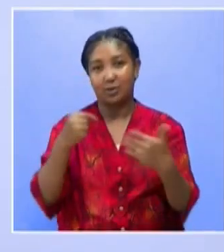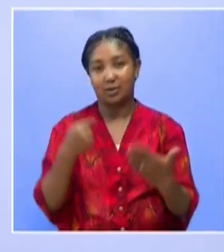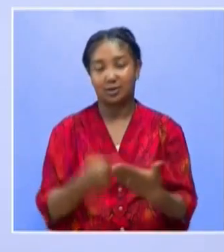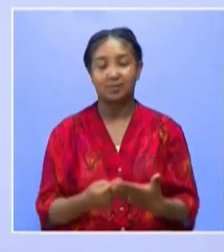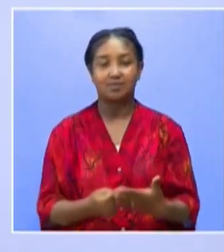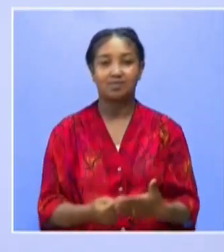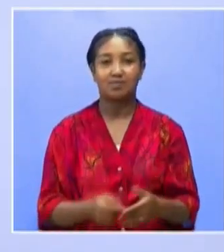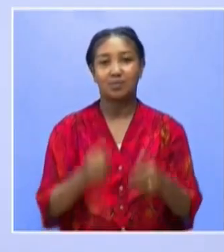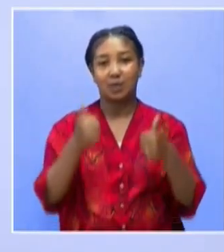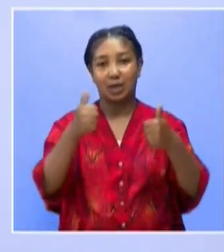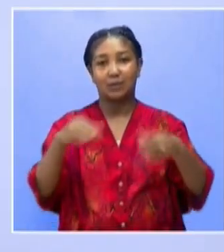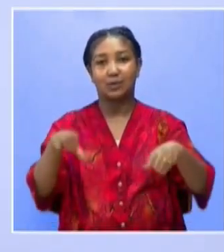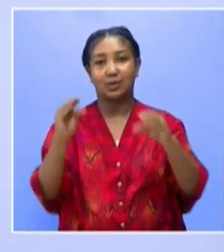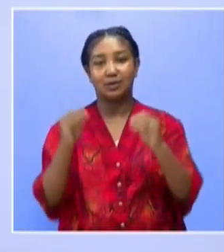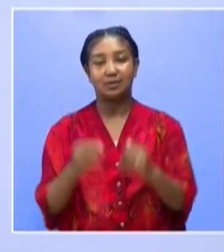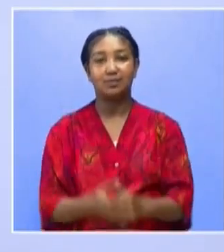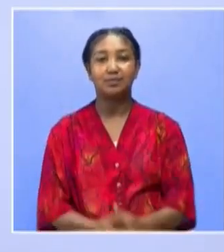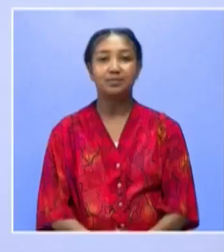Okay, come on, student here.